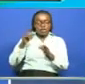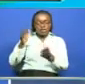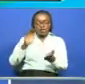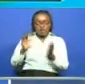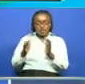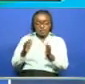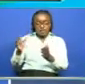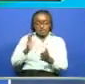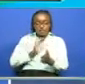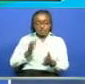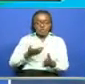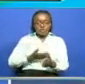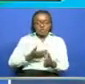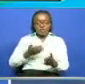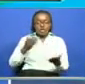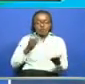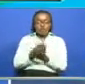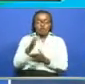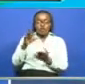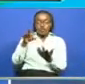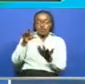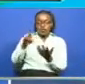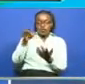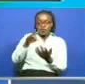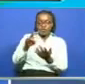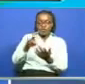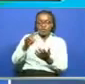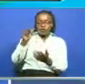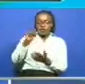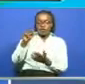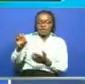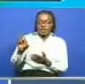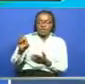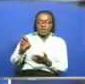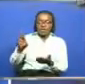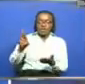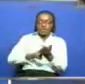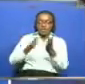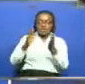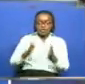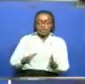the nomination of Ann Nderitu as the registrar of political parties.